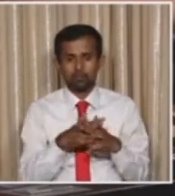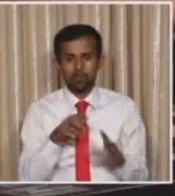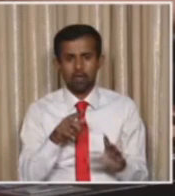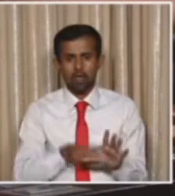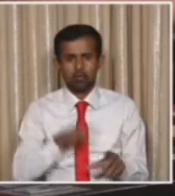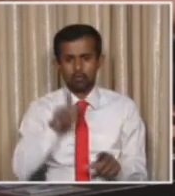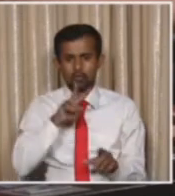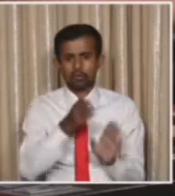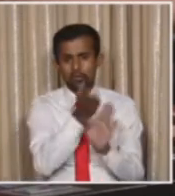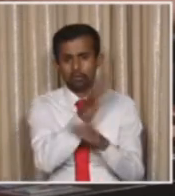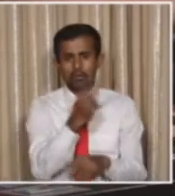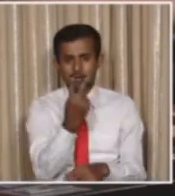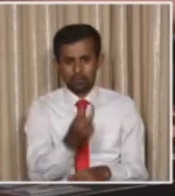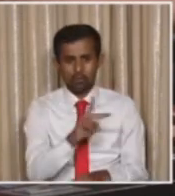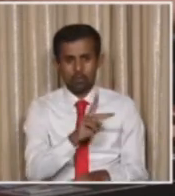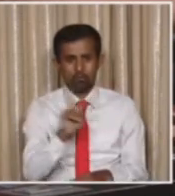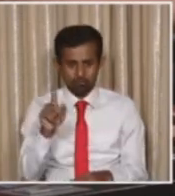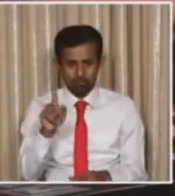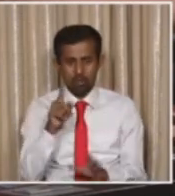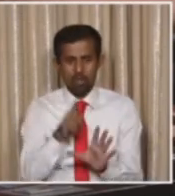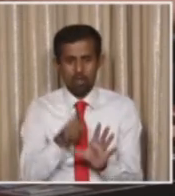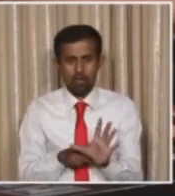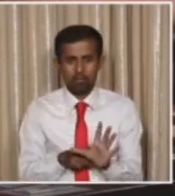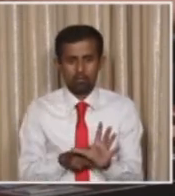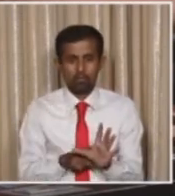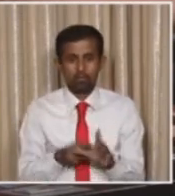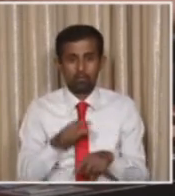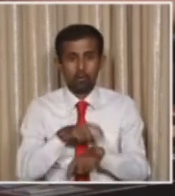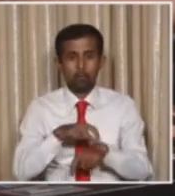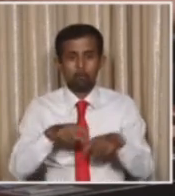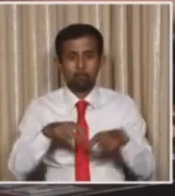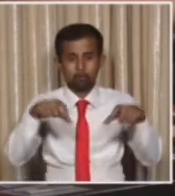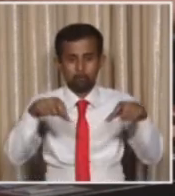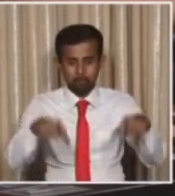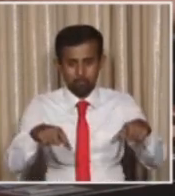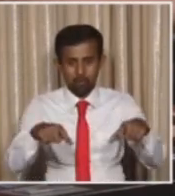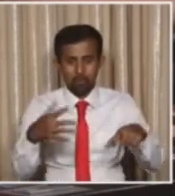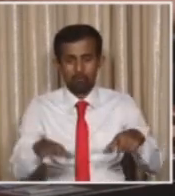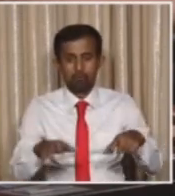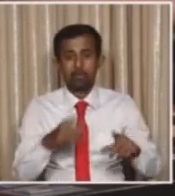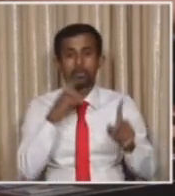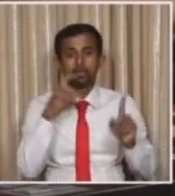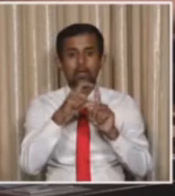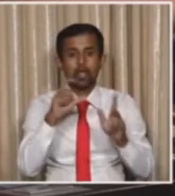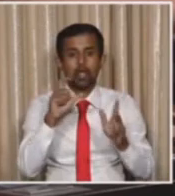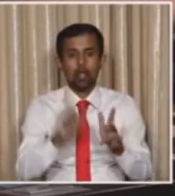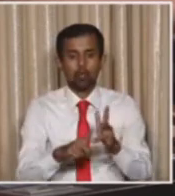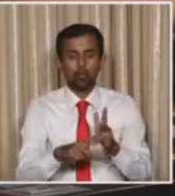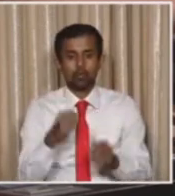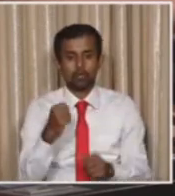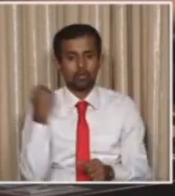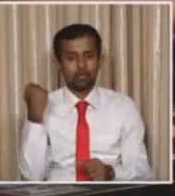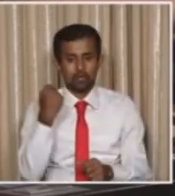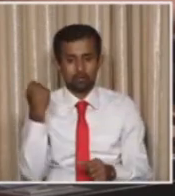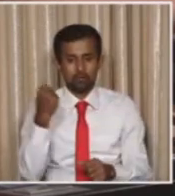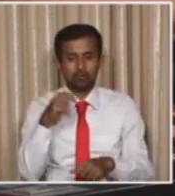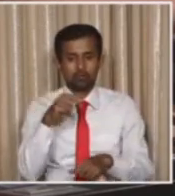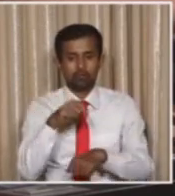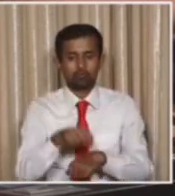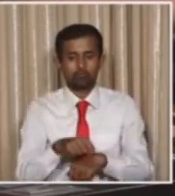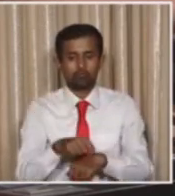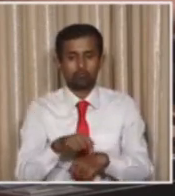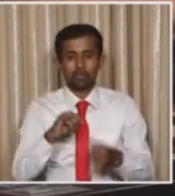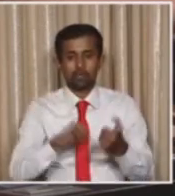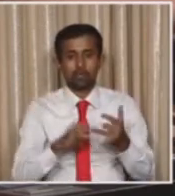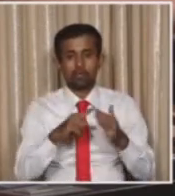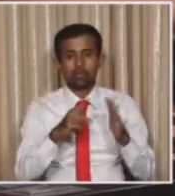2021, at the district coordinating committee meeting, Honorable Presiding Member, the Honorable Selvaraja Gajendran and myself took